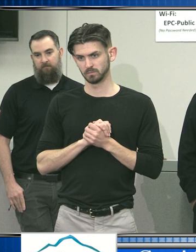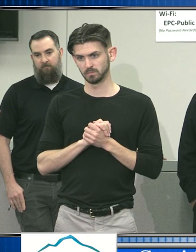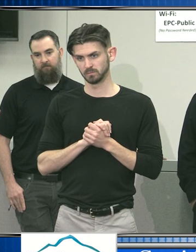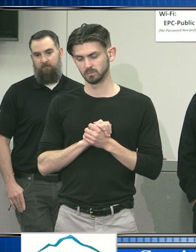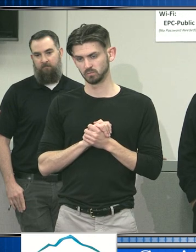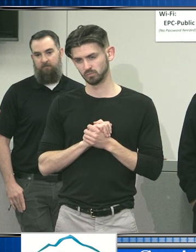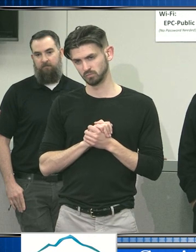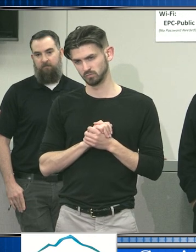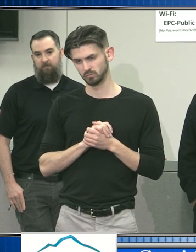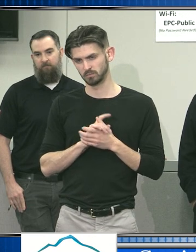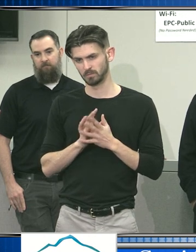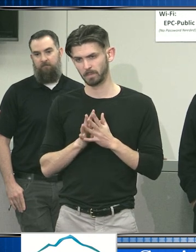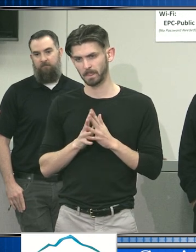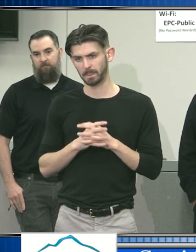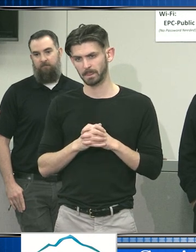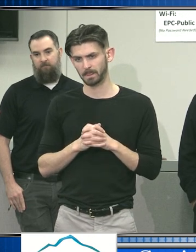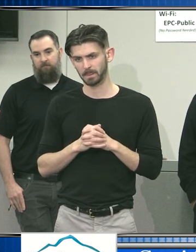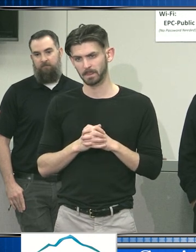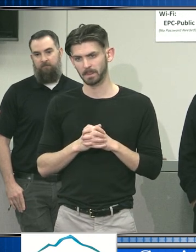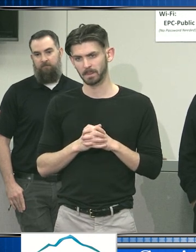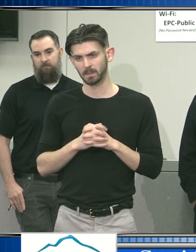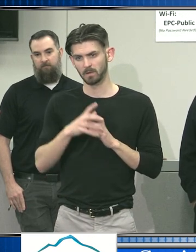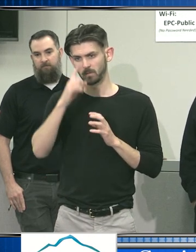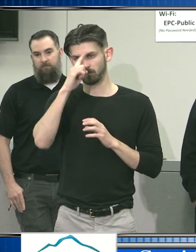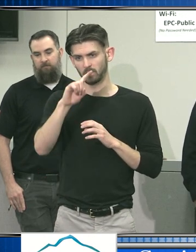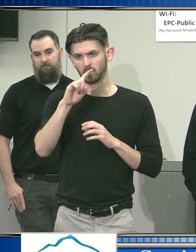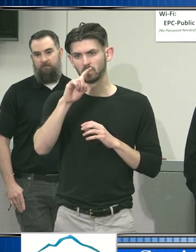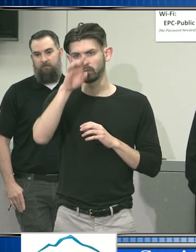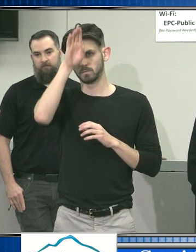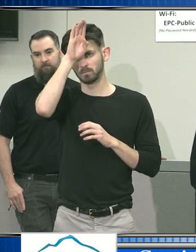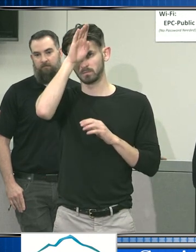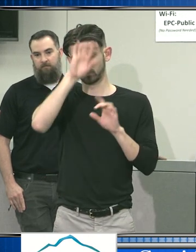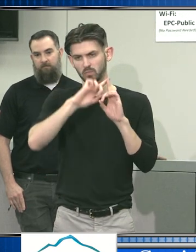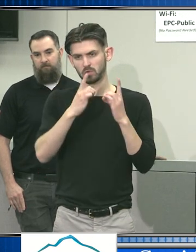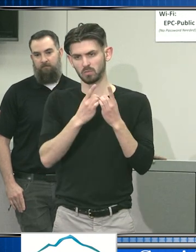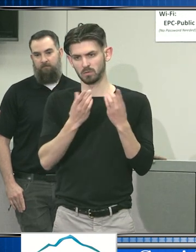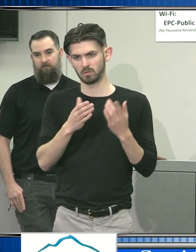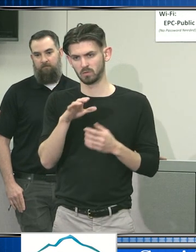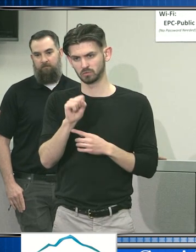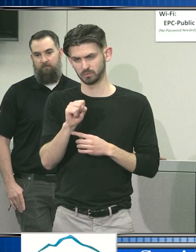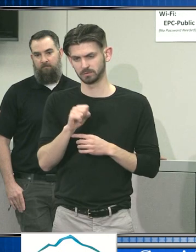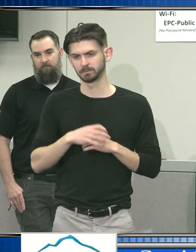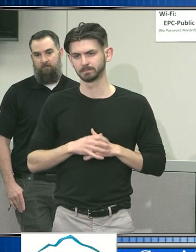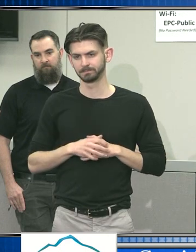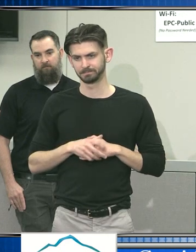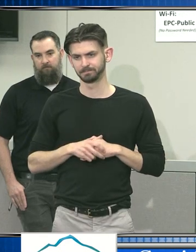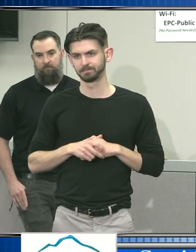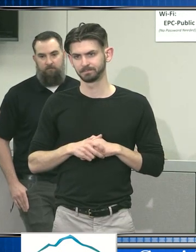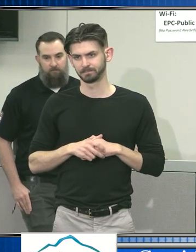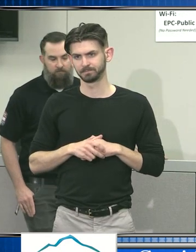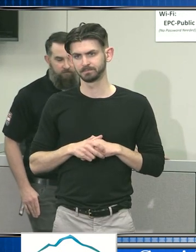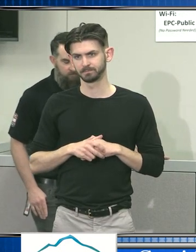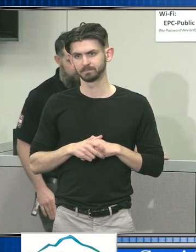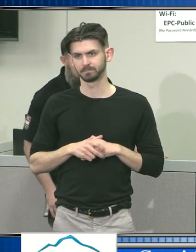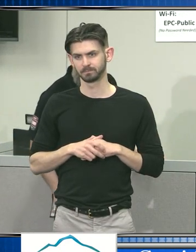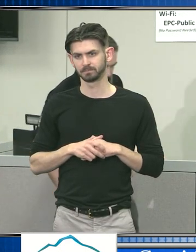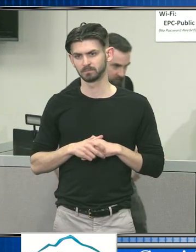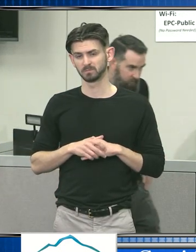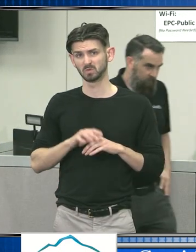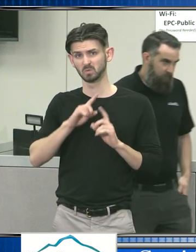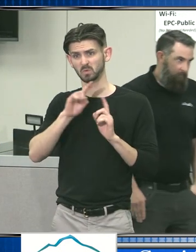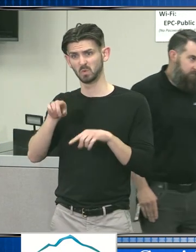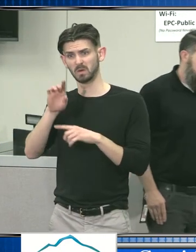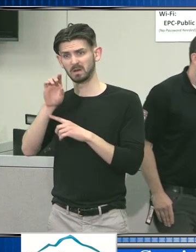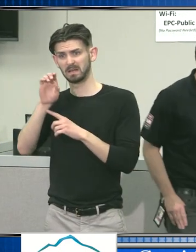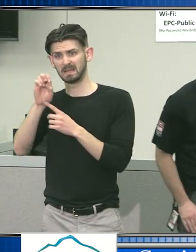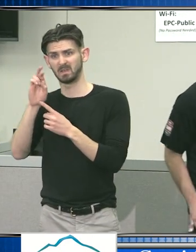This is for CSFD. What is the threshold for actually taking someone to the ER? What symptoms